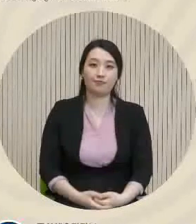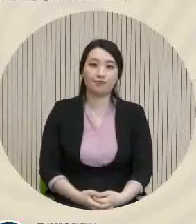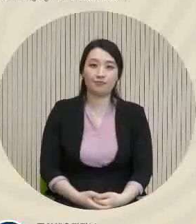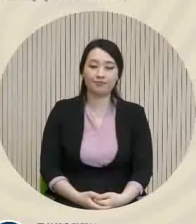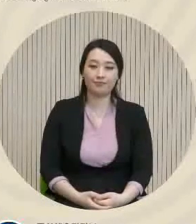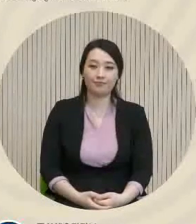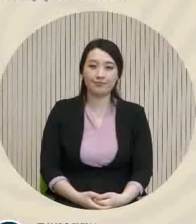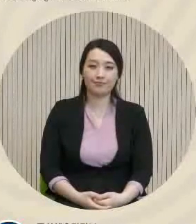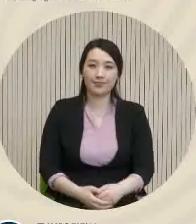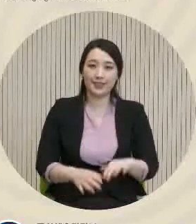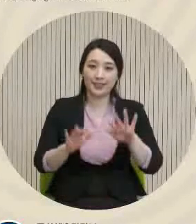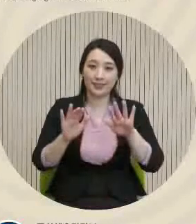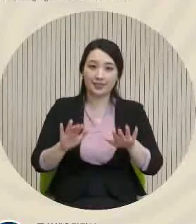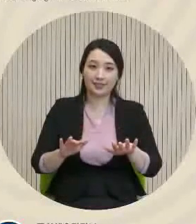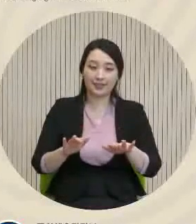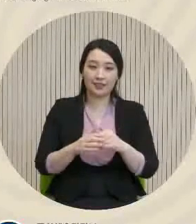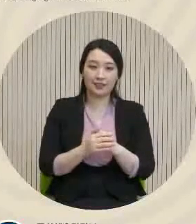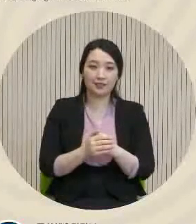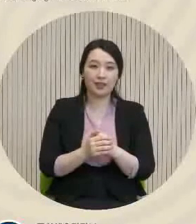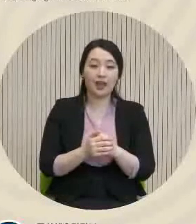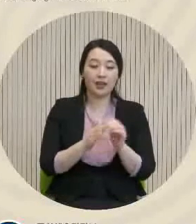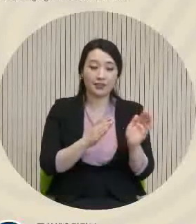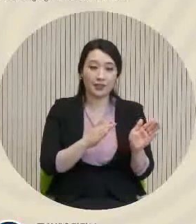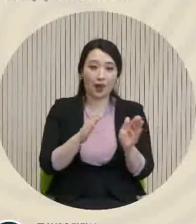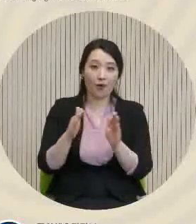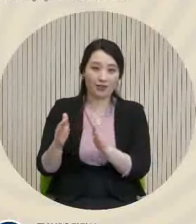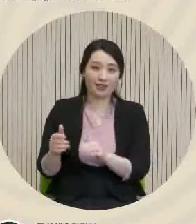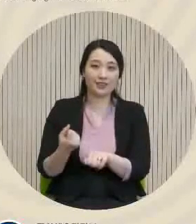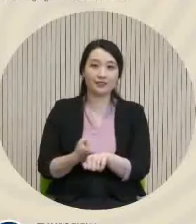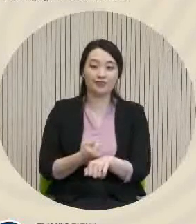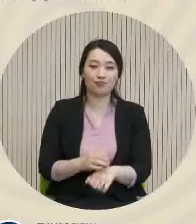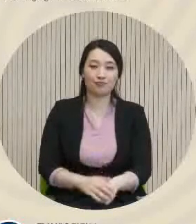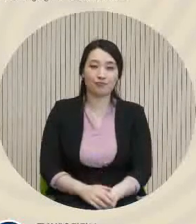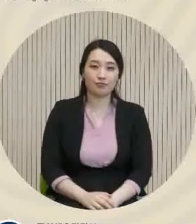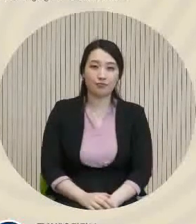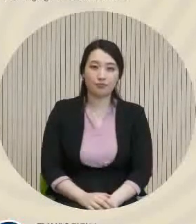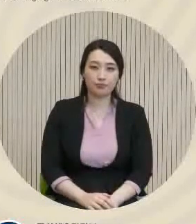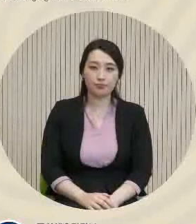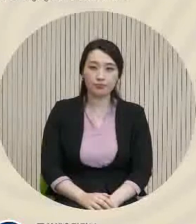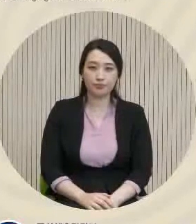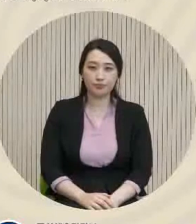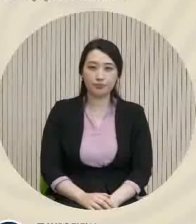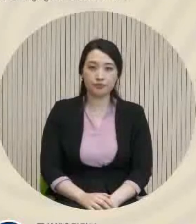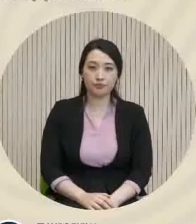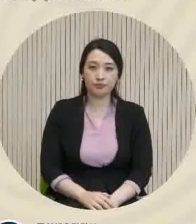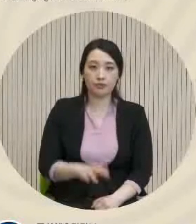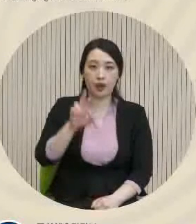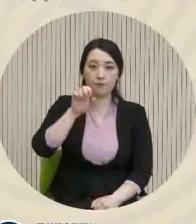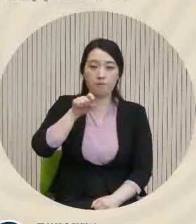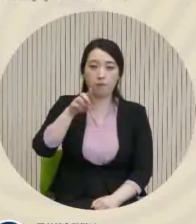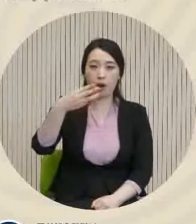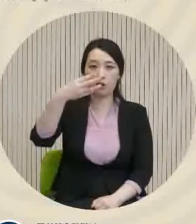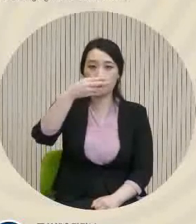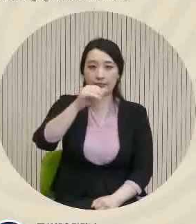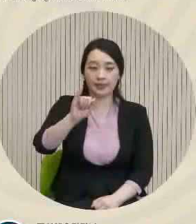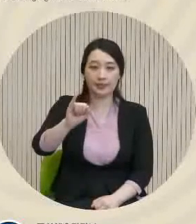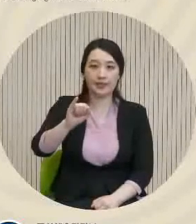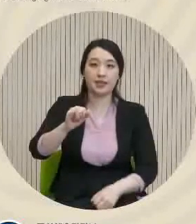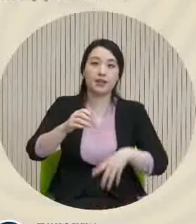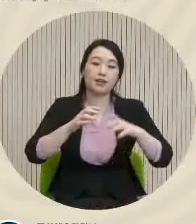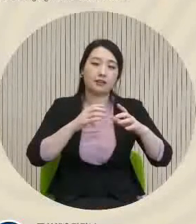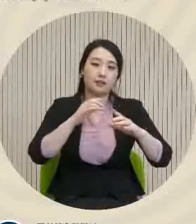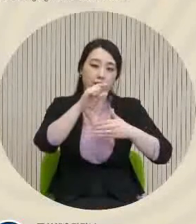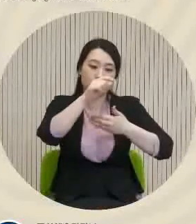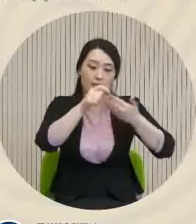a practical way should be considered. And let me make a discussion and recommendations.